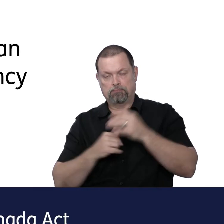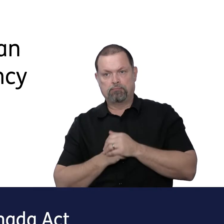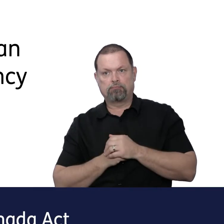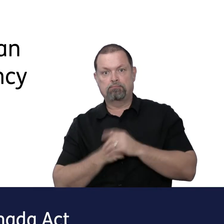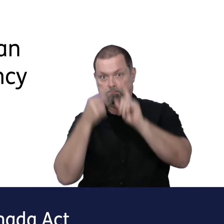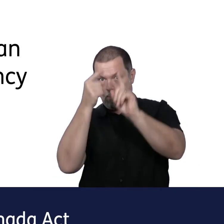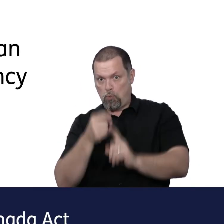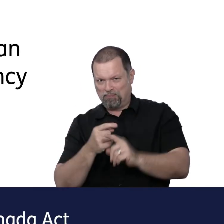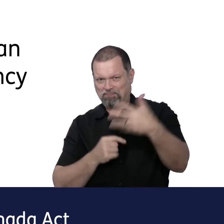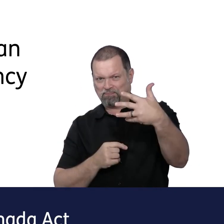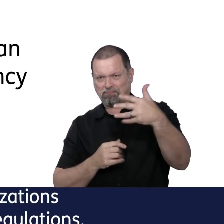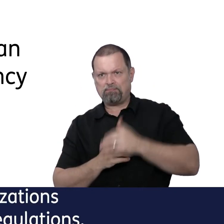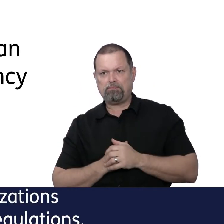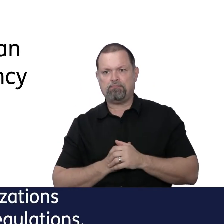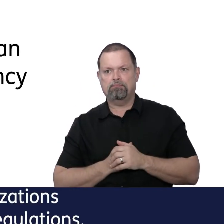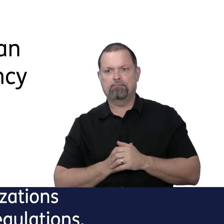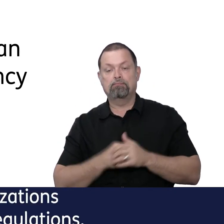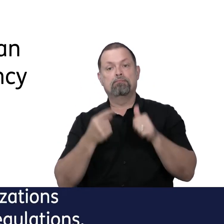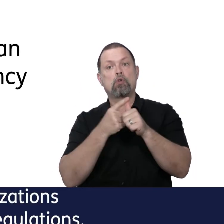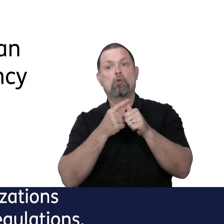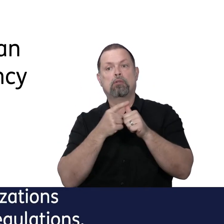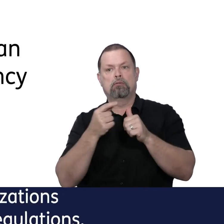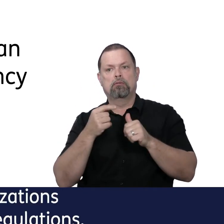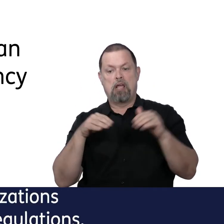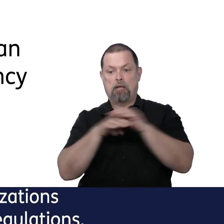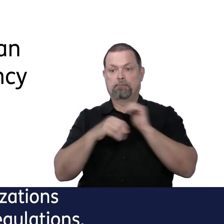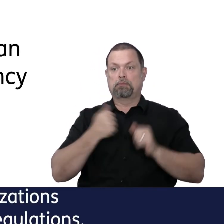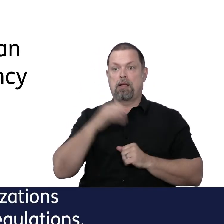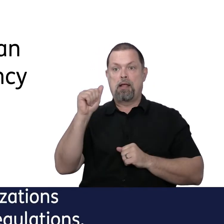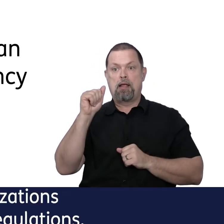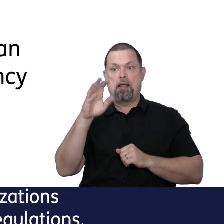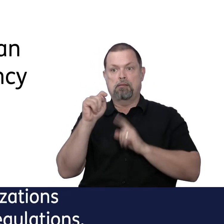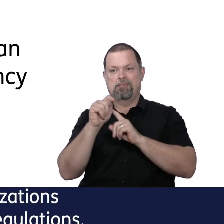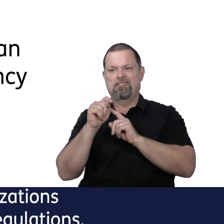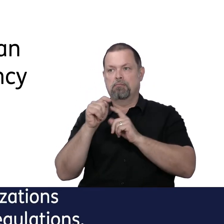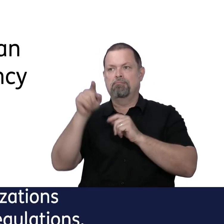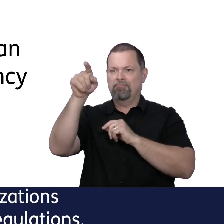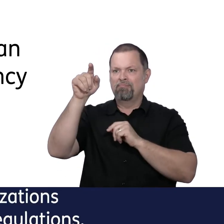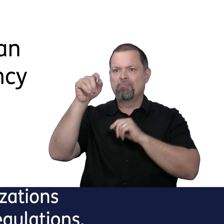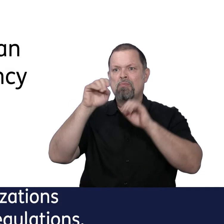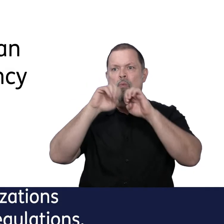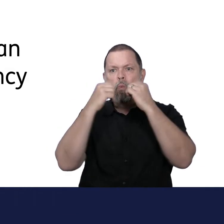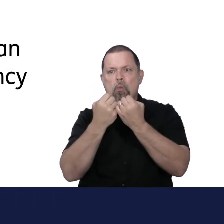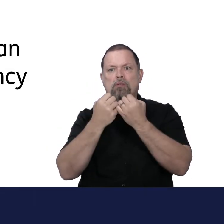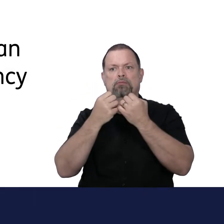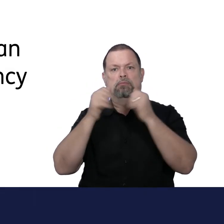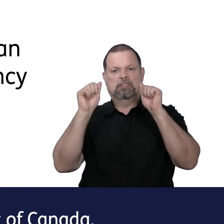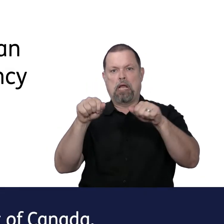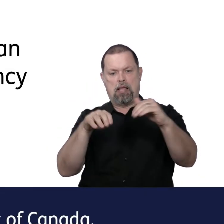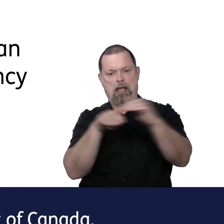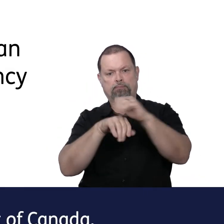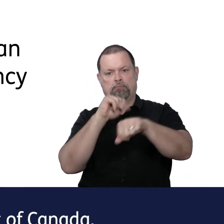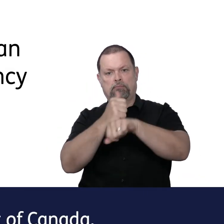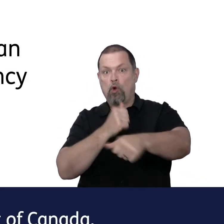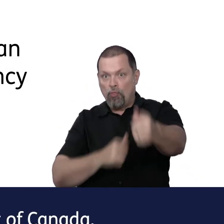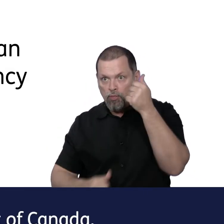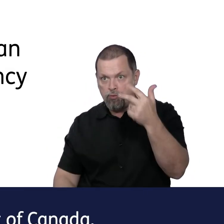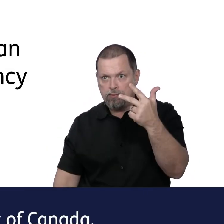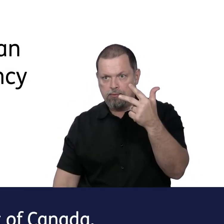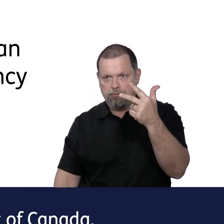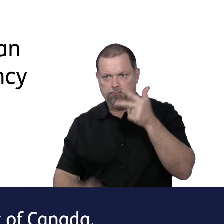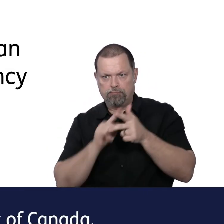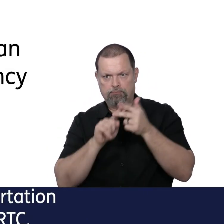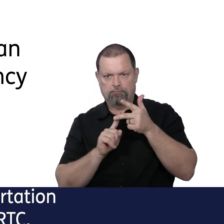First, the Accessible Canada Act says that 3 organizations can make accessibility regulations. These are the Government